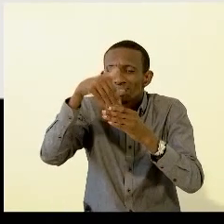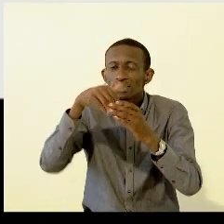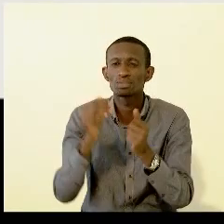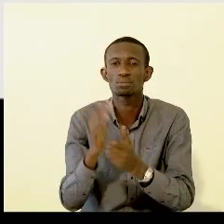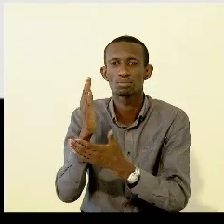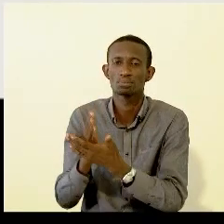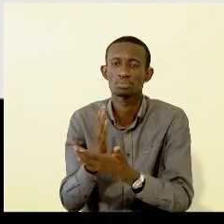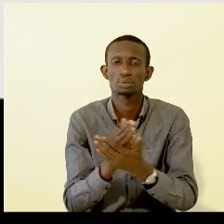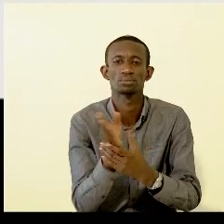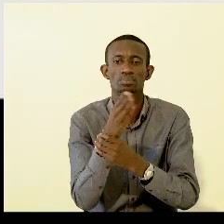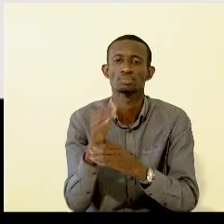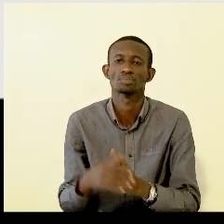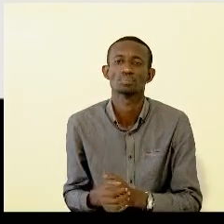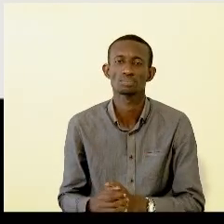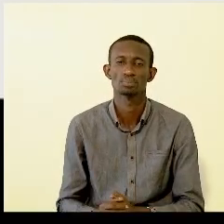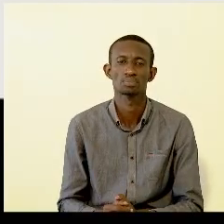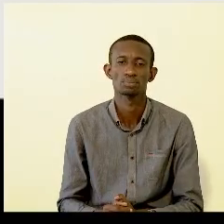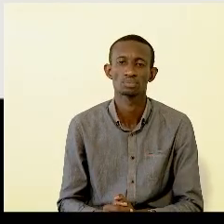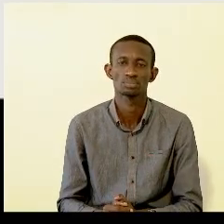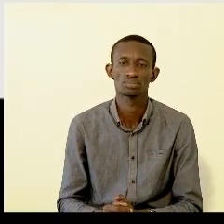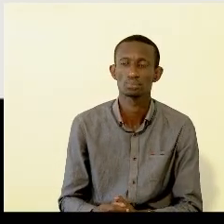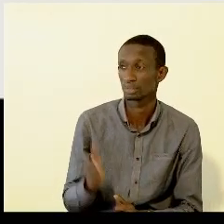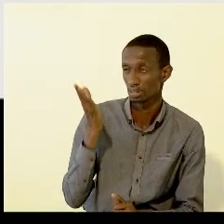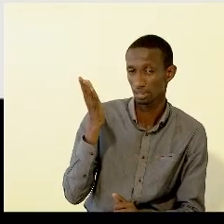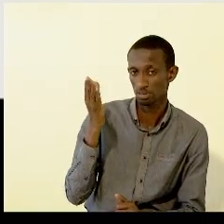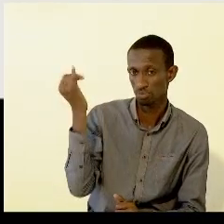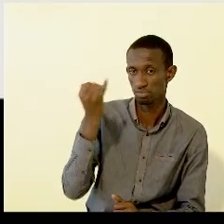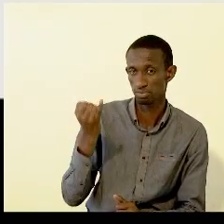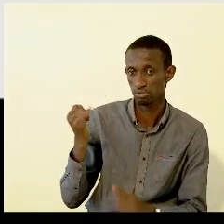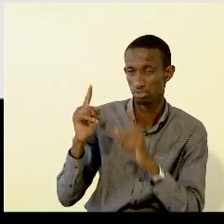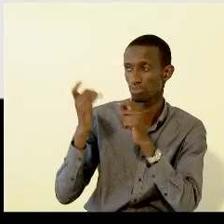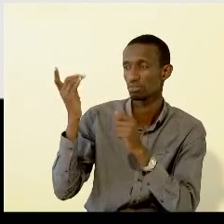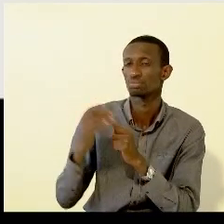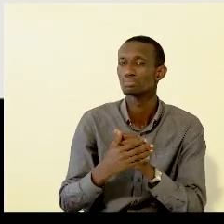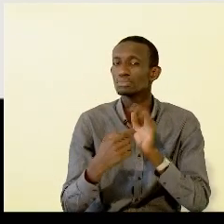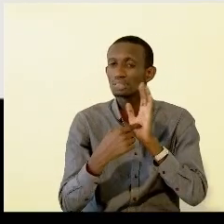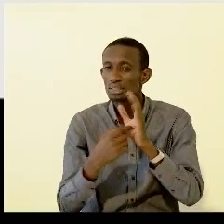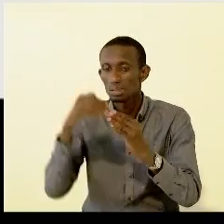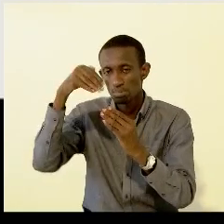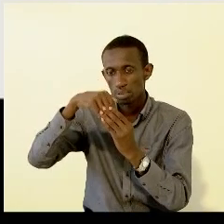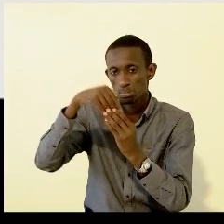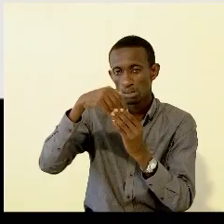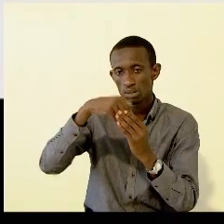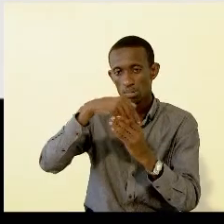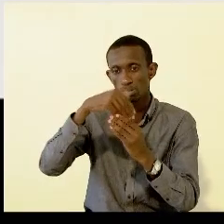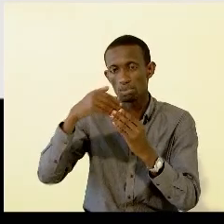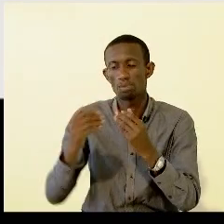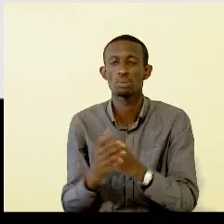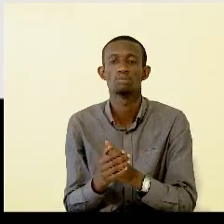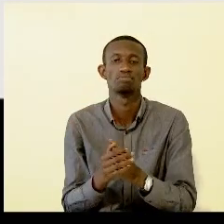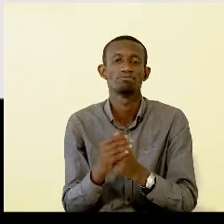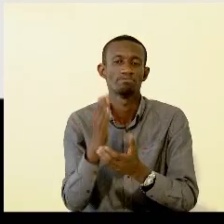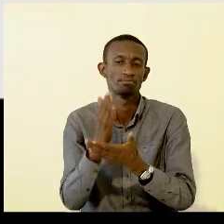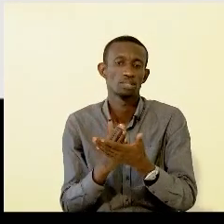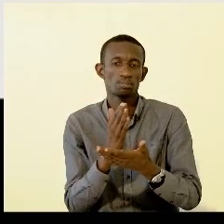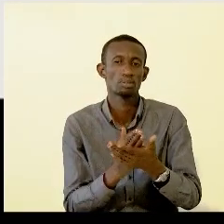leaf? This is the diagram which is describing the internal structure of the leaf. Here